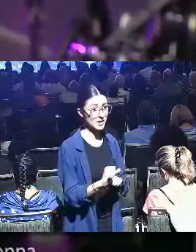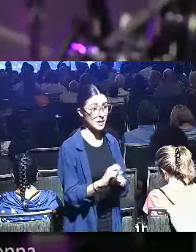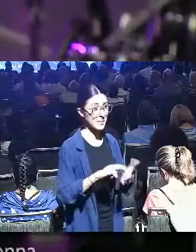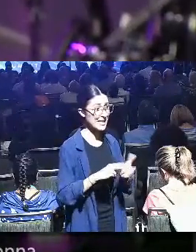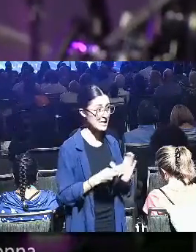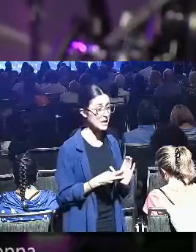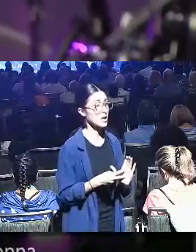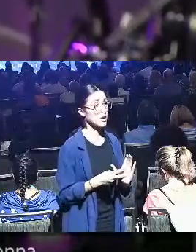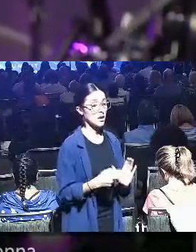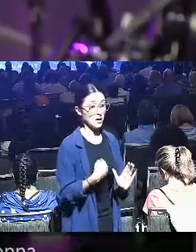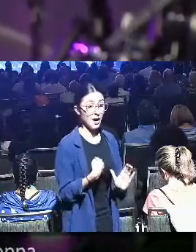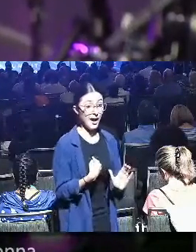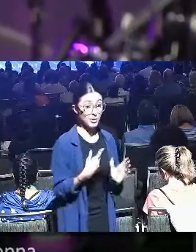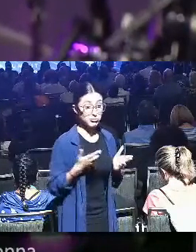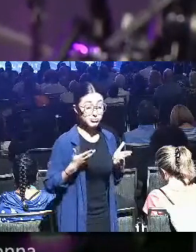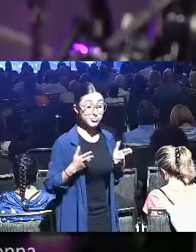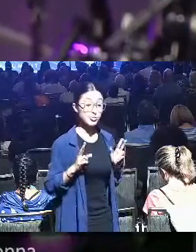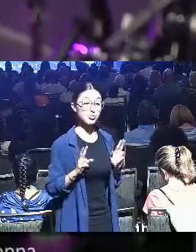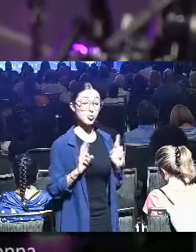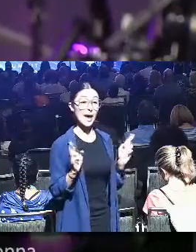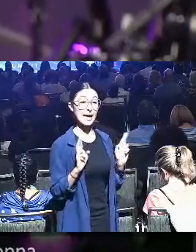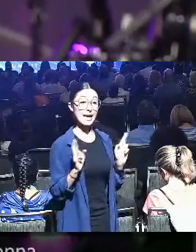be still and know that he is God.